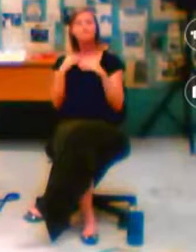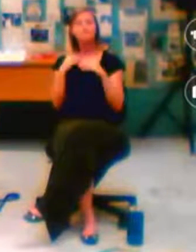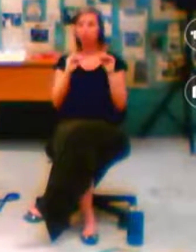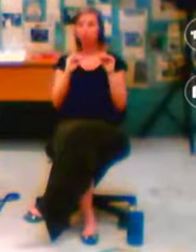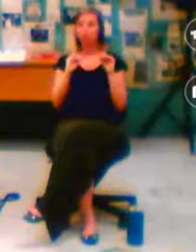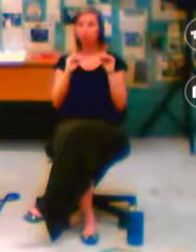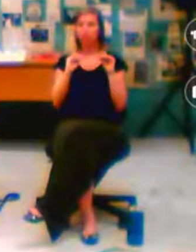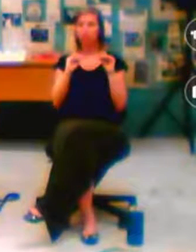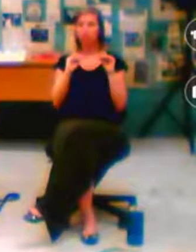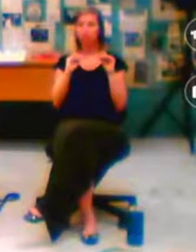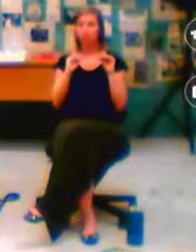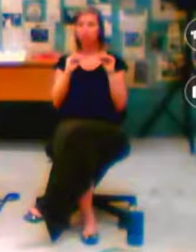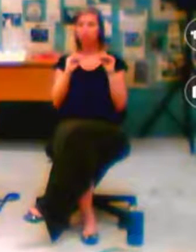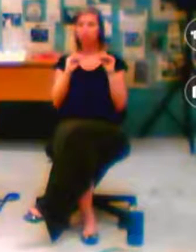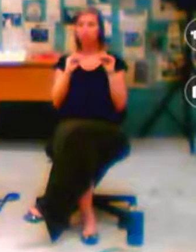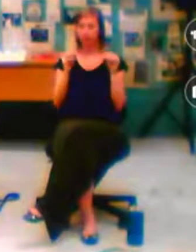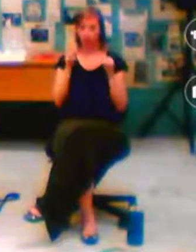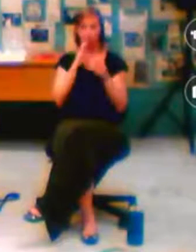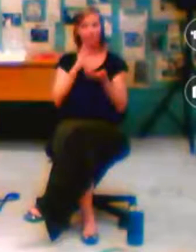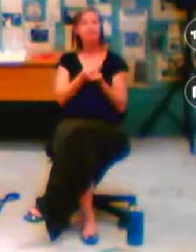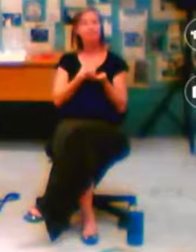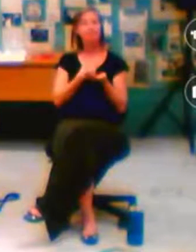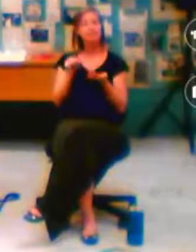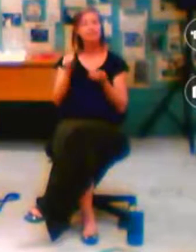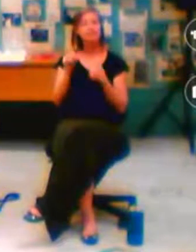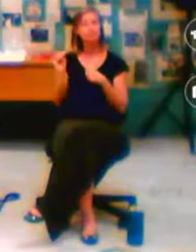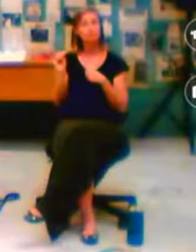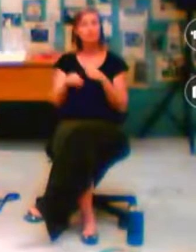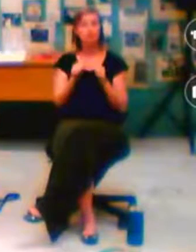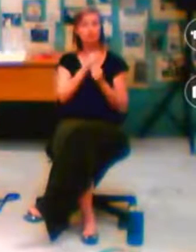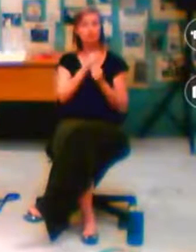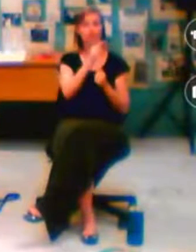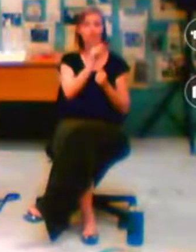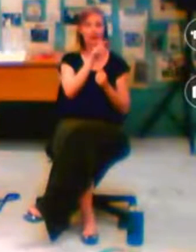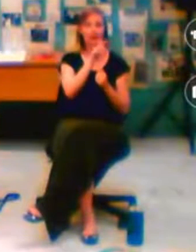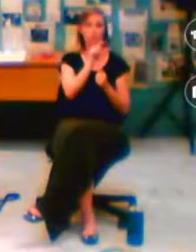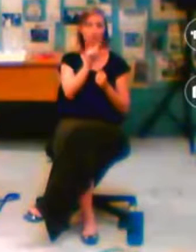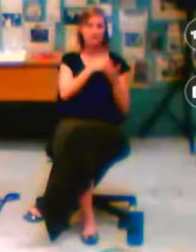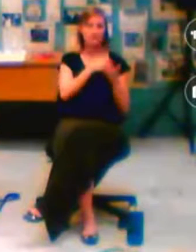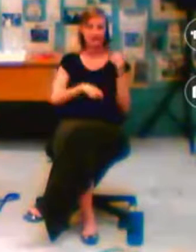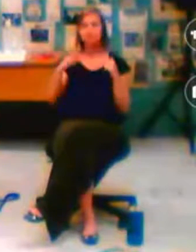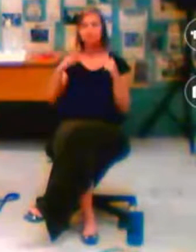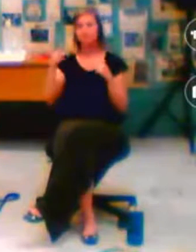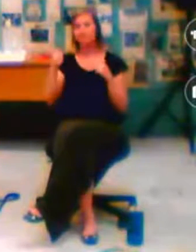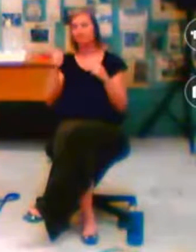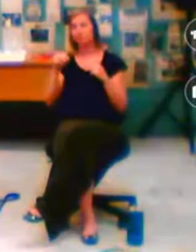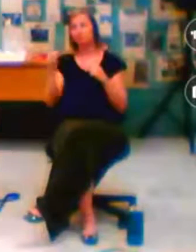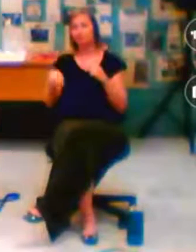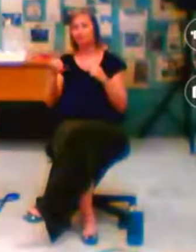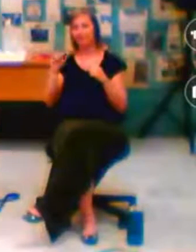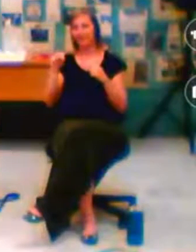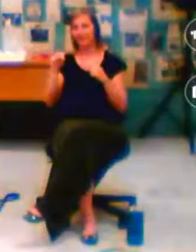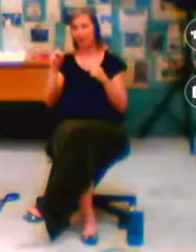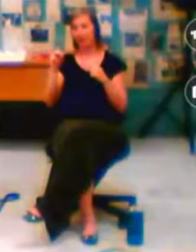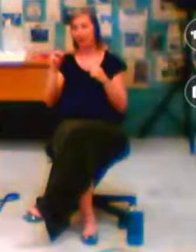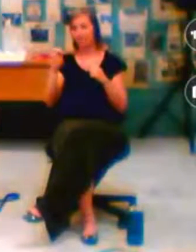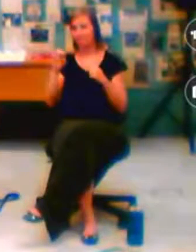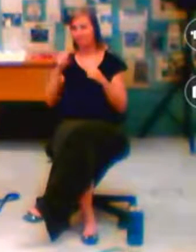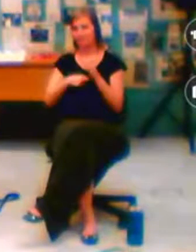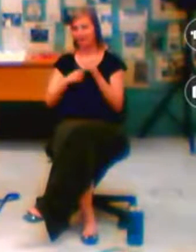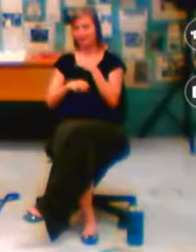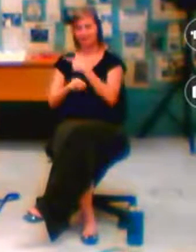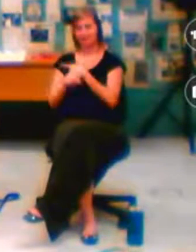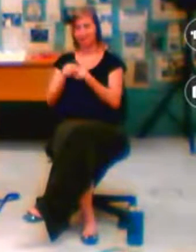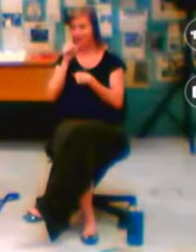That's a nice dream. That's not what's in the amendment. You have to look at what's in the amendment. What's in the amendment is an unaccountable